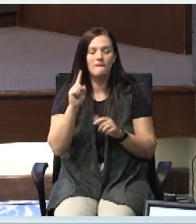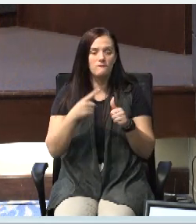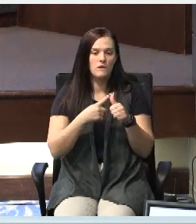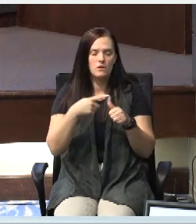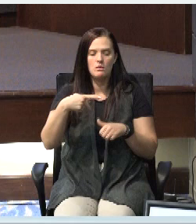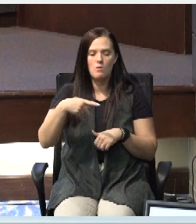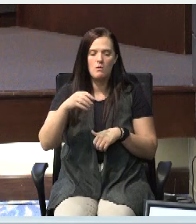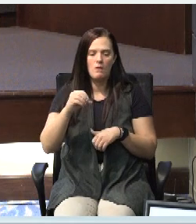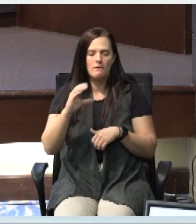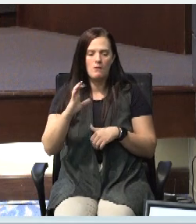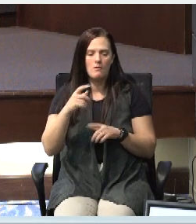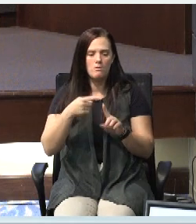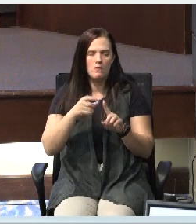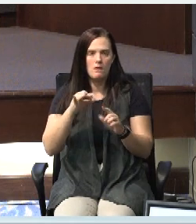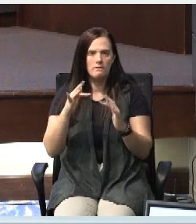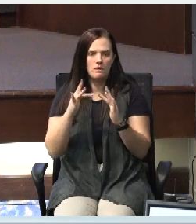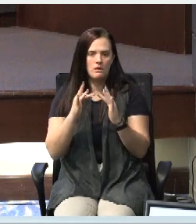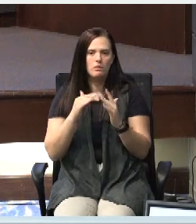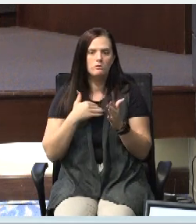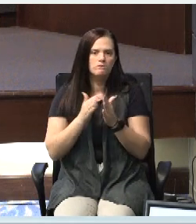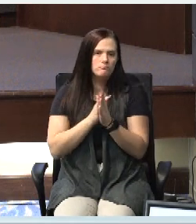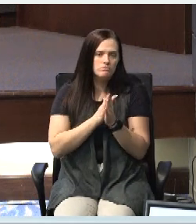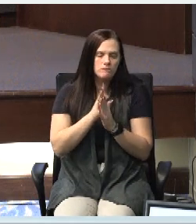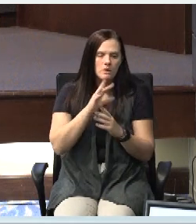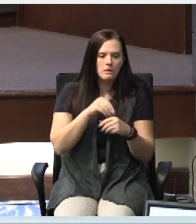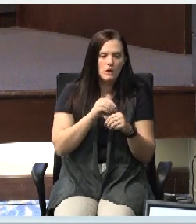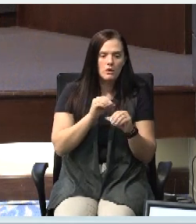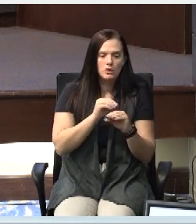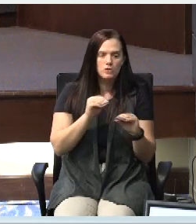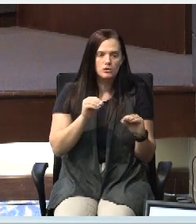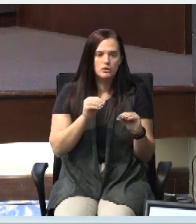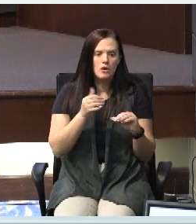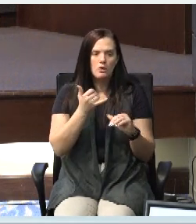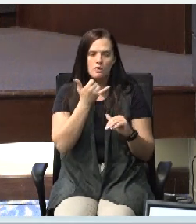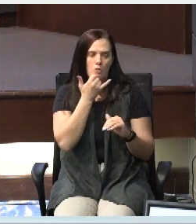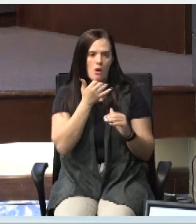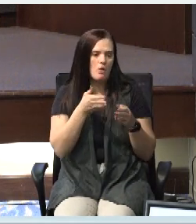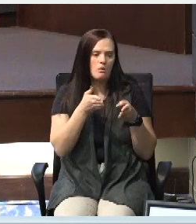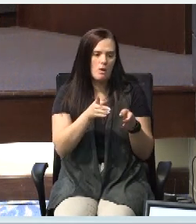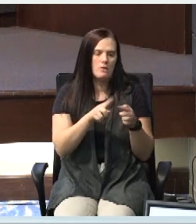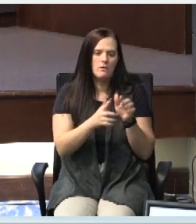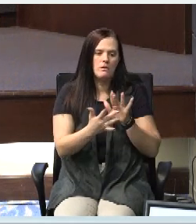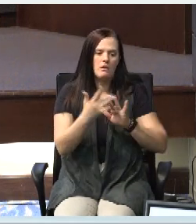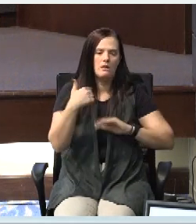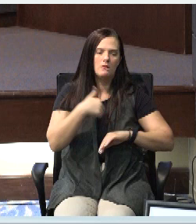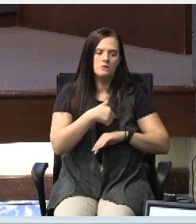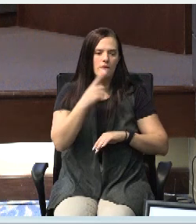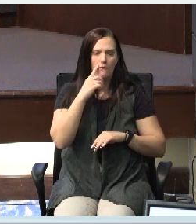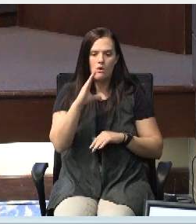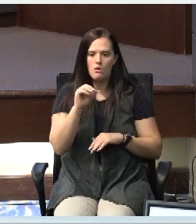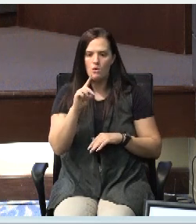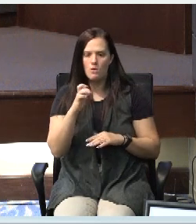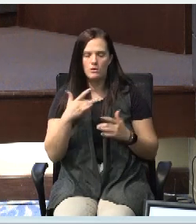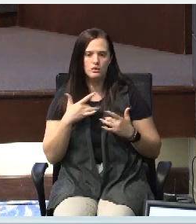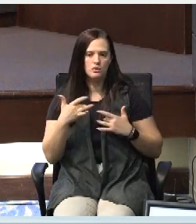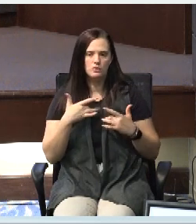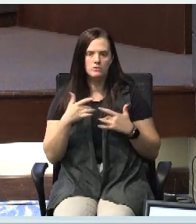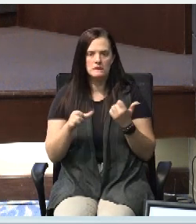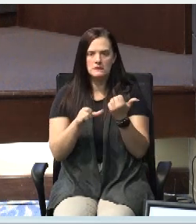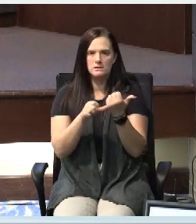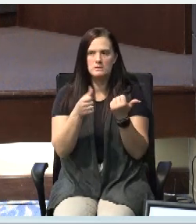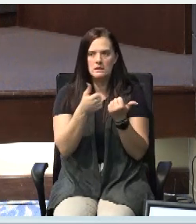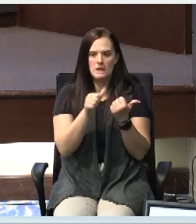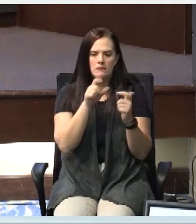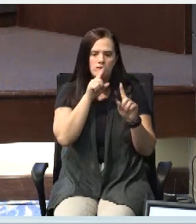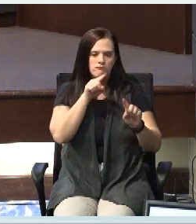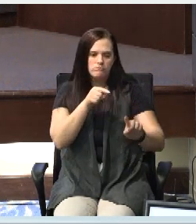but we're also diligent in advising that there is no wrong door when it comes to contacting us for code concerns or assistance to answer any range